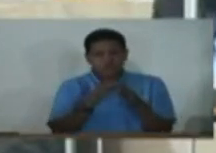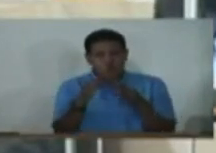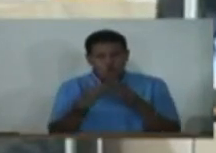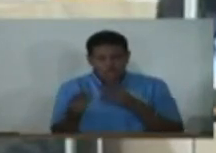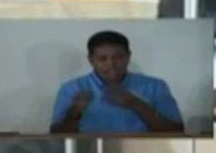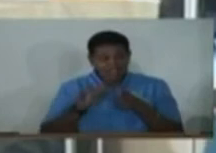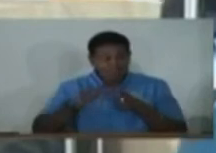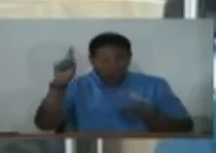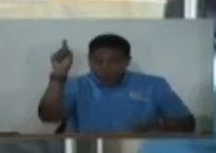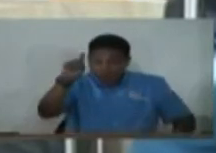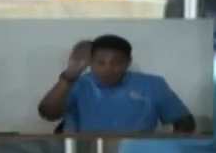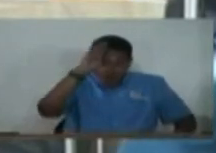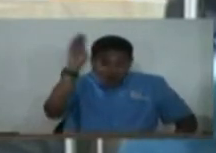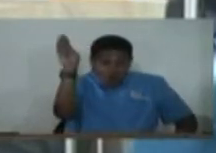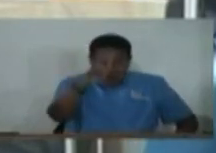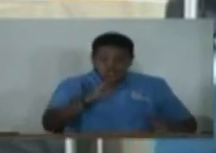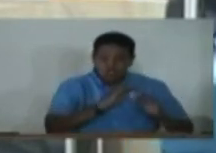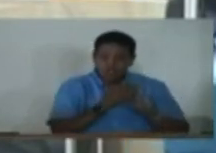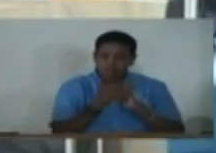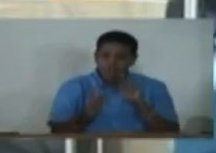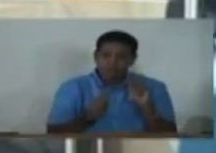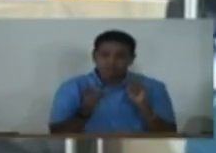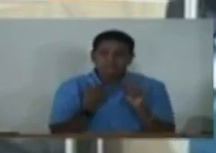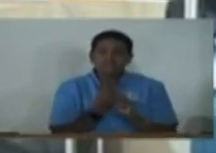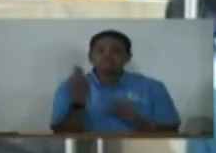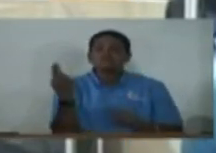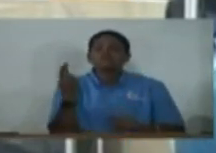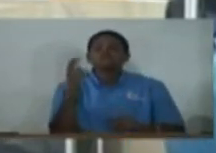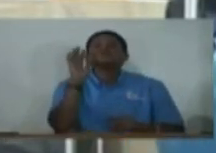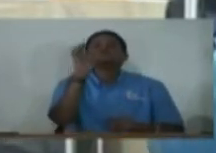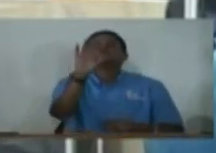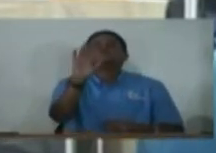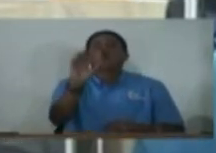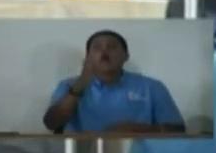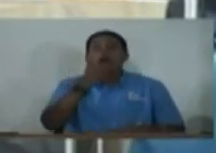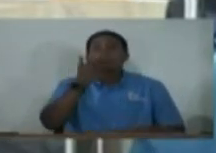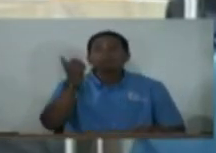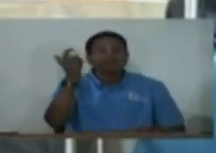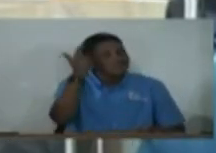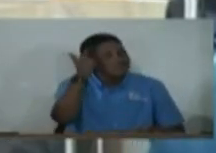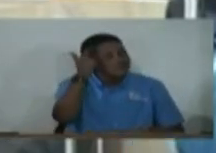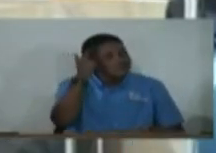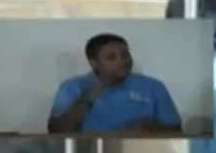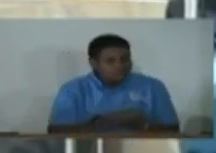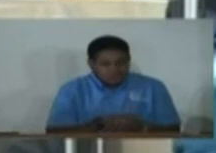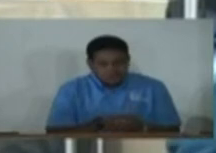asking every single Jamaican to use your best sense.